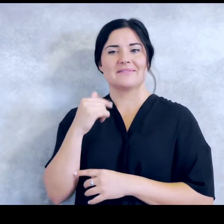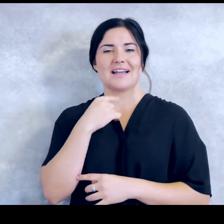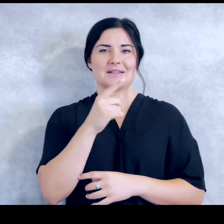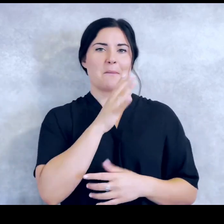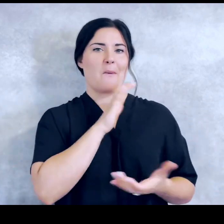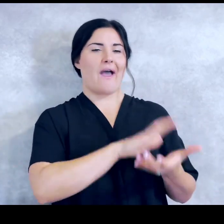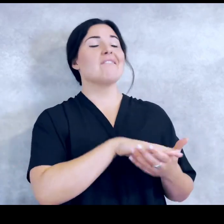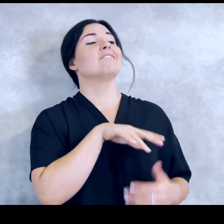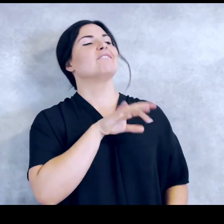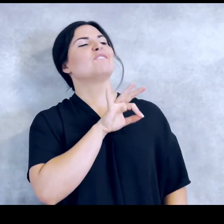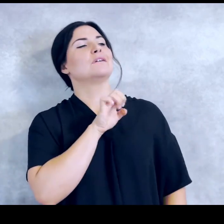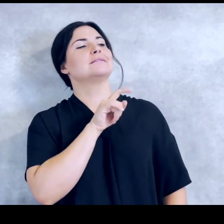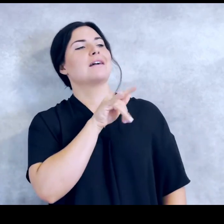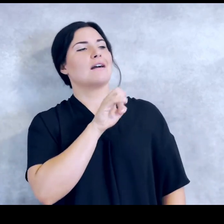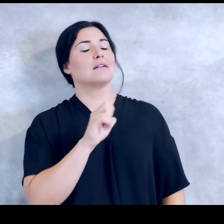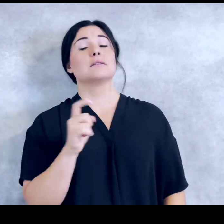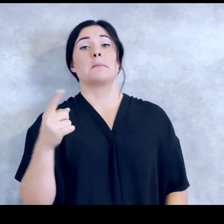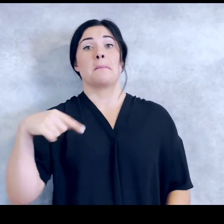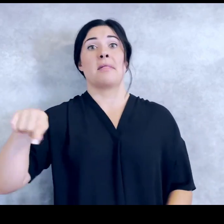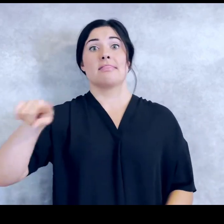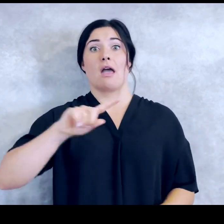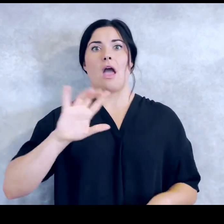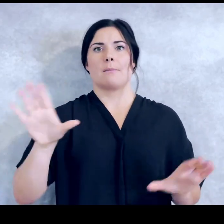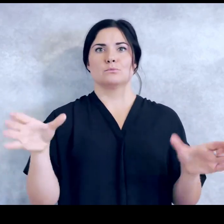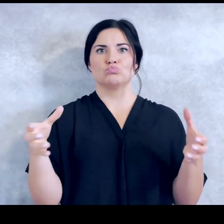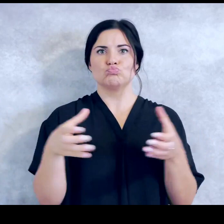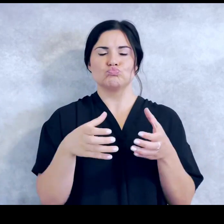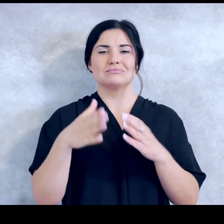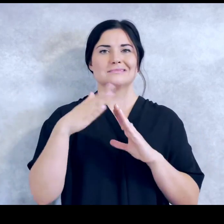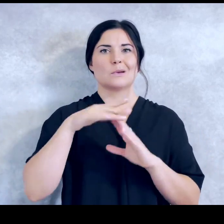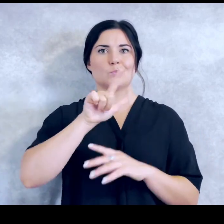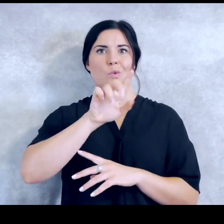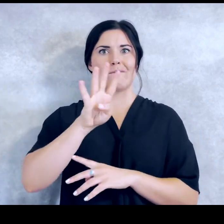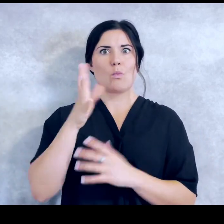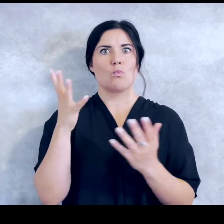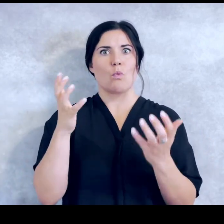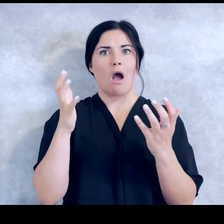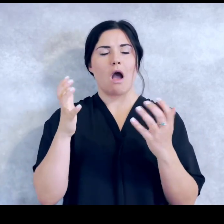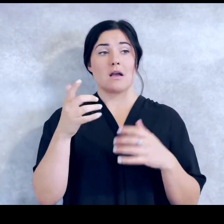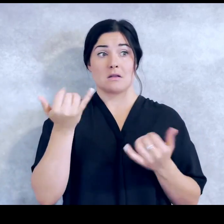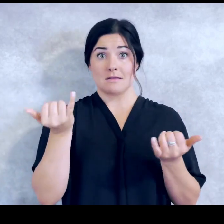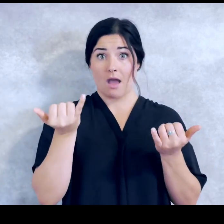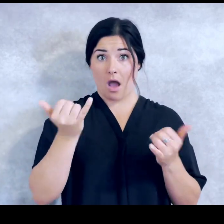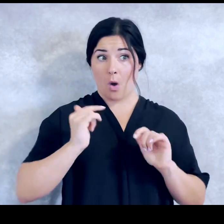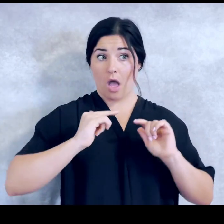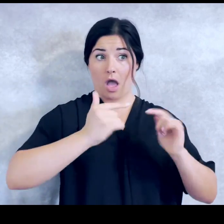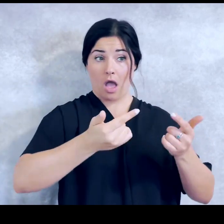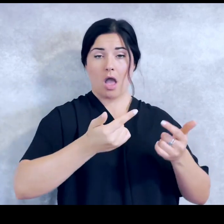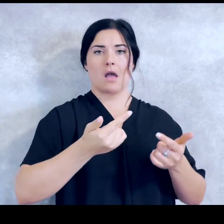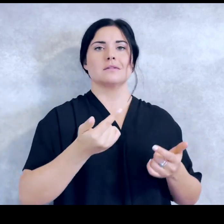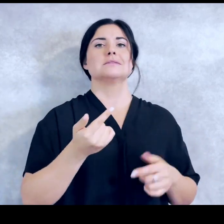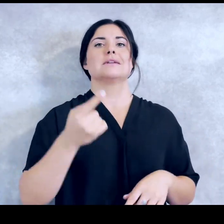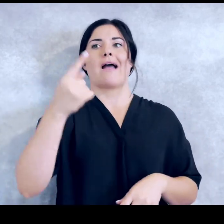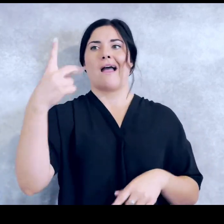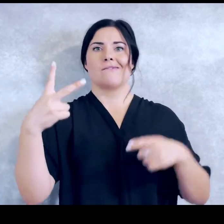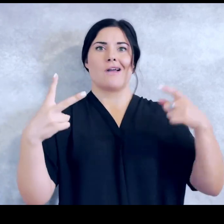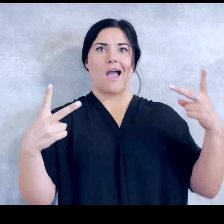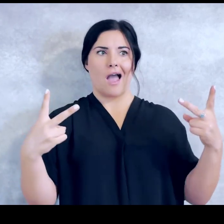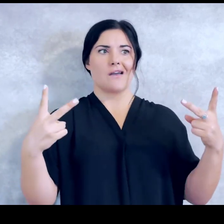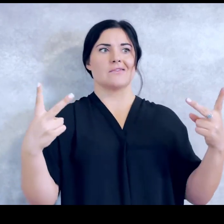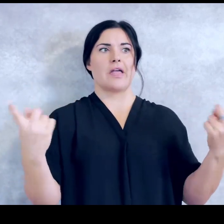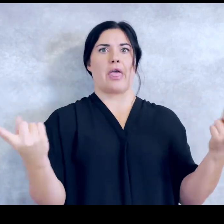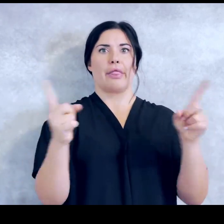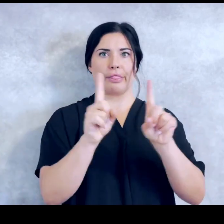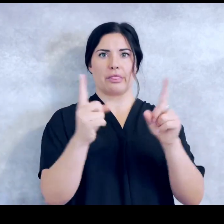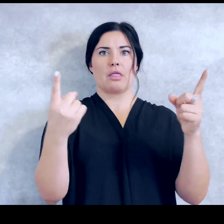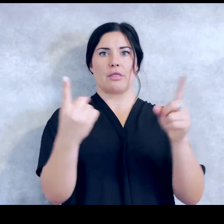freestyle. So I tell Vanessa. And they bring them together and want to get the top 24, and they say, now we're going to split the